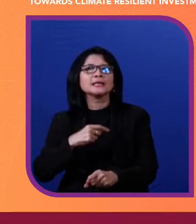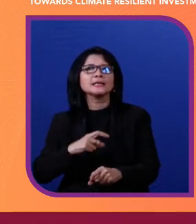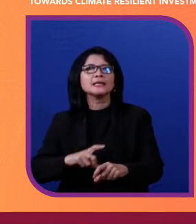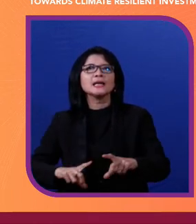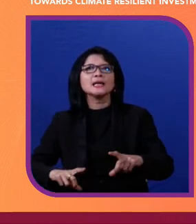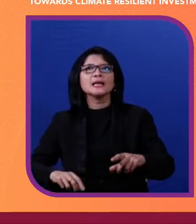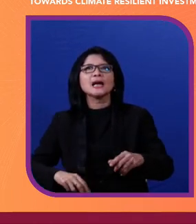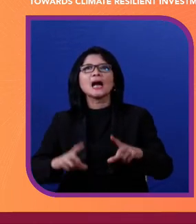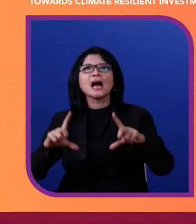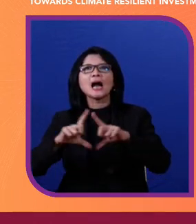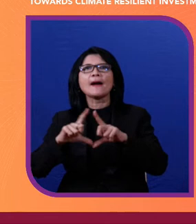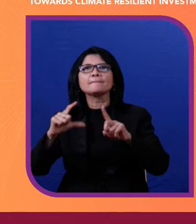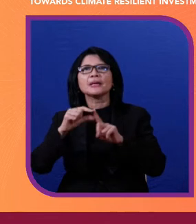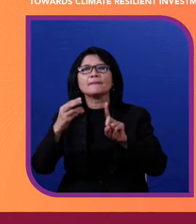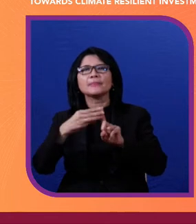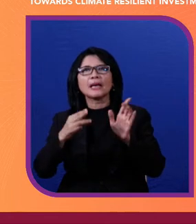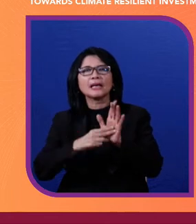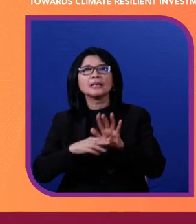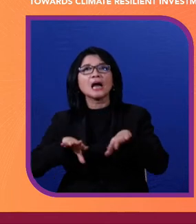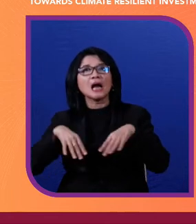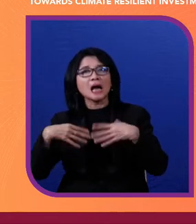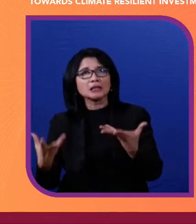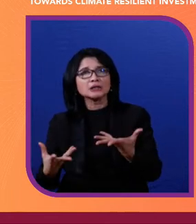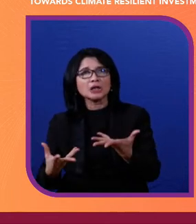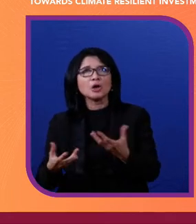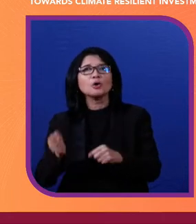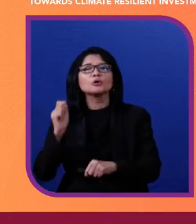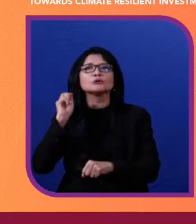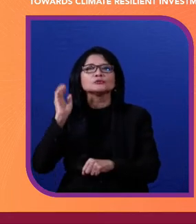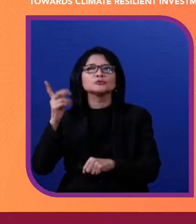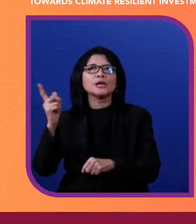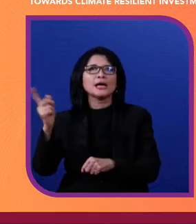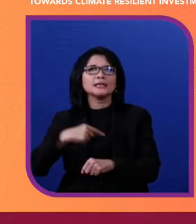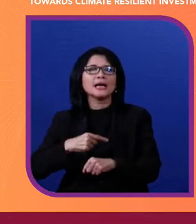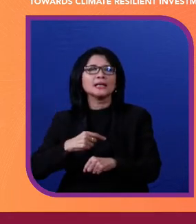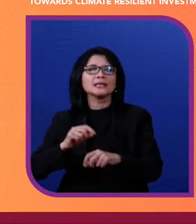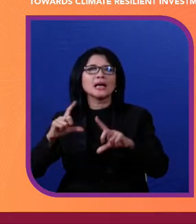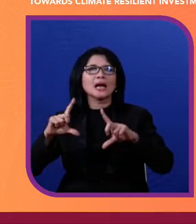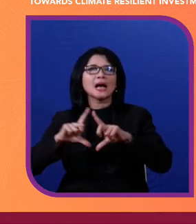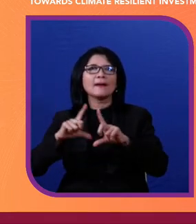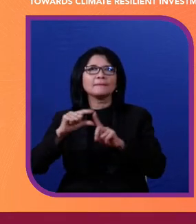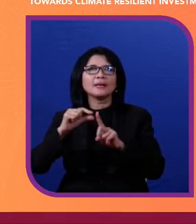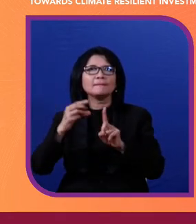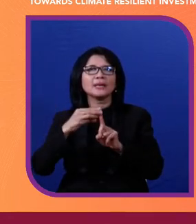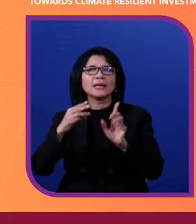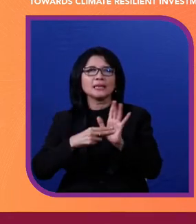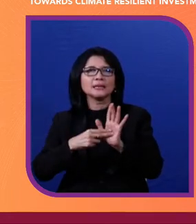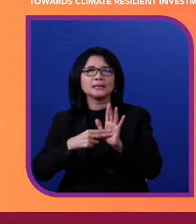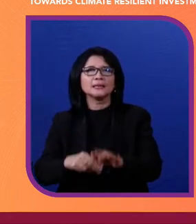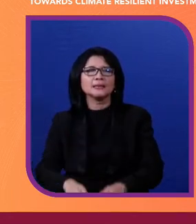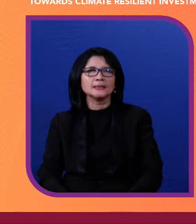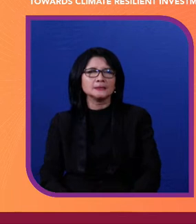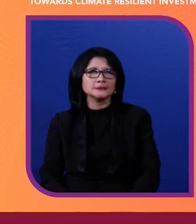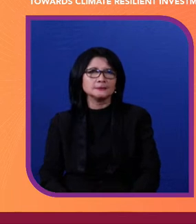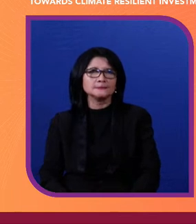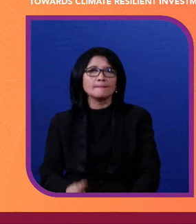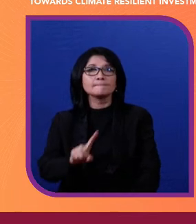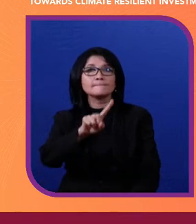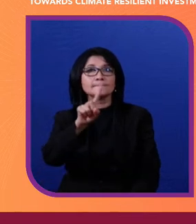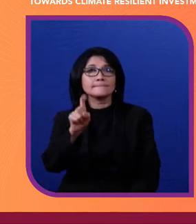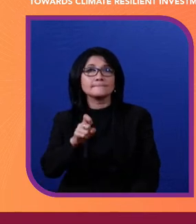order in United in the last thing is a